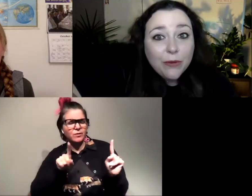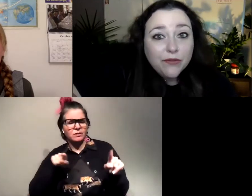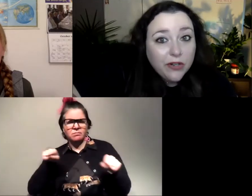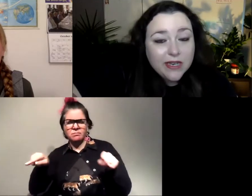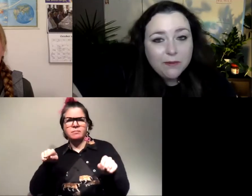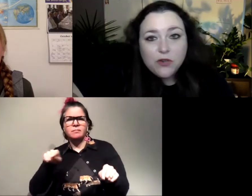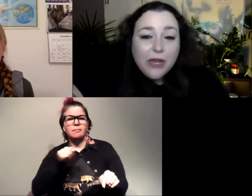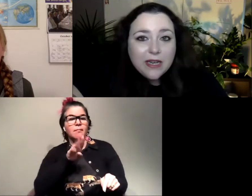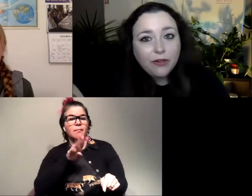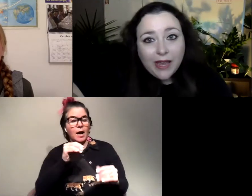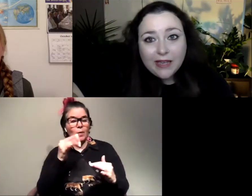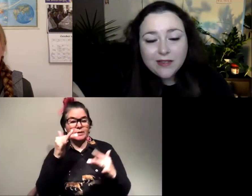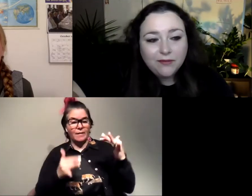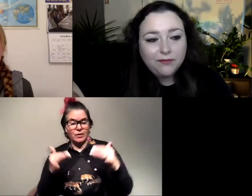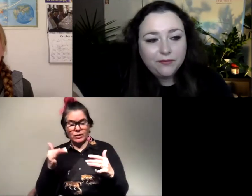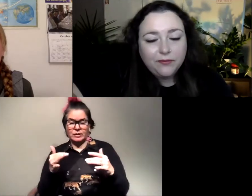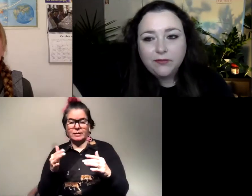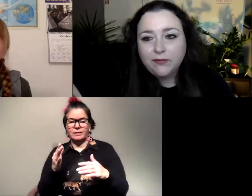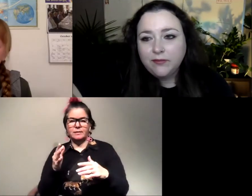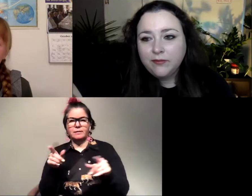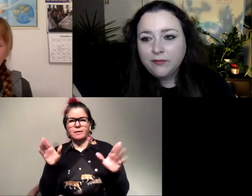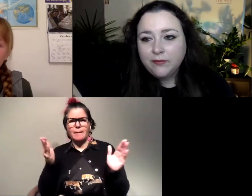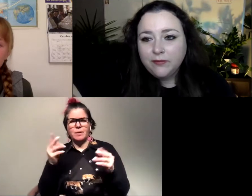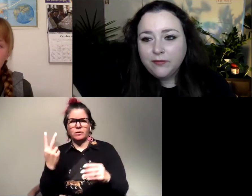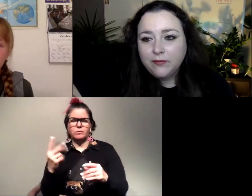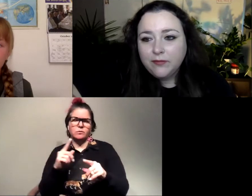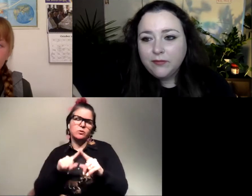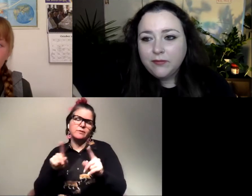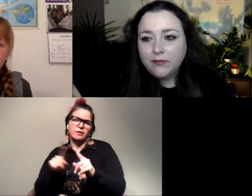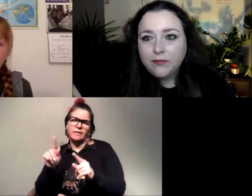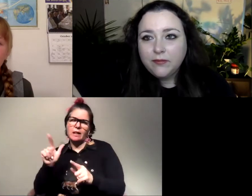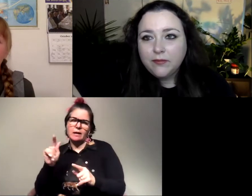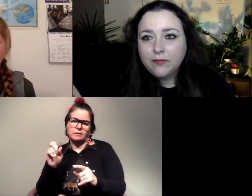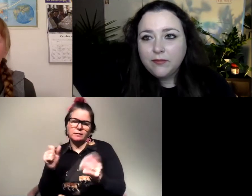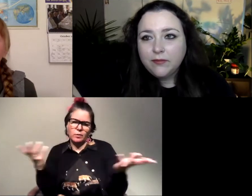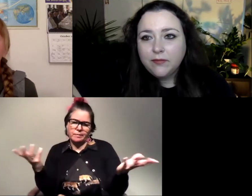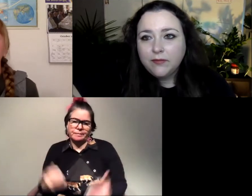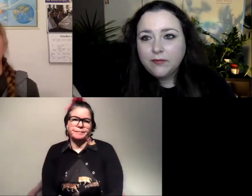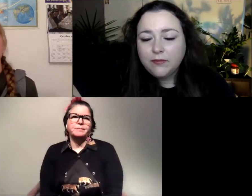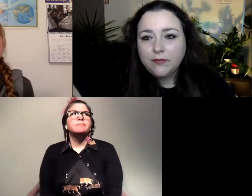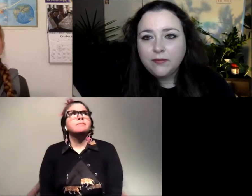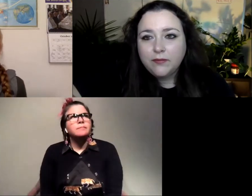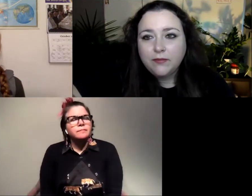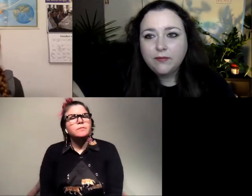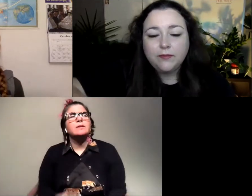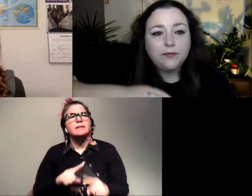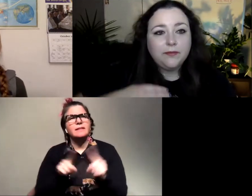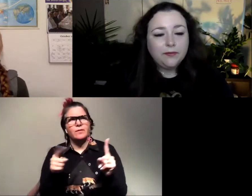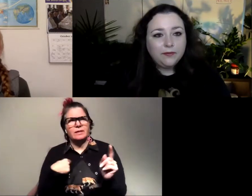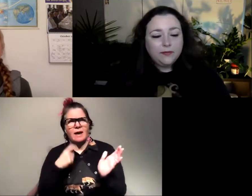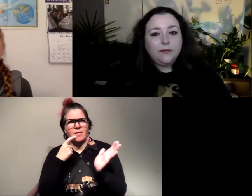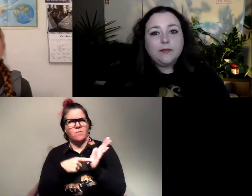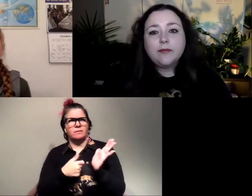the biodiversity between different lakes? Super interesting, yeah. What differences have I